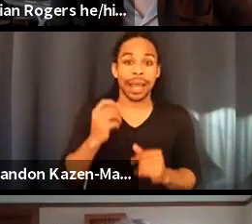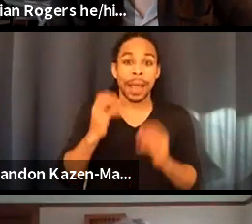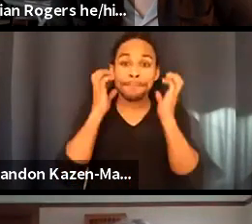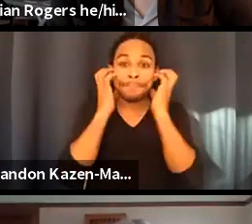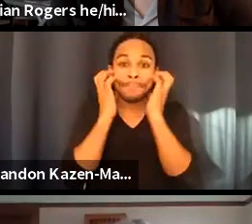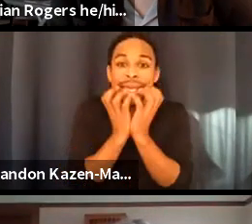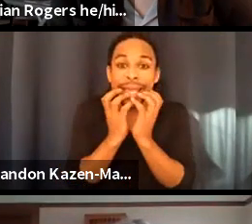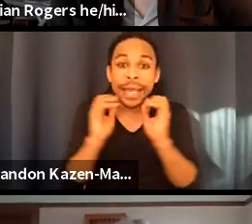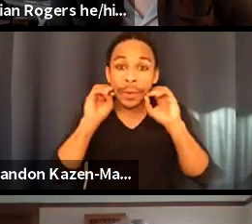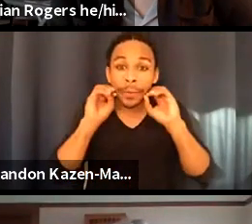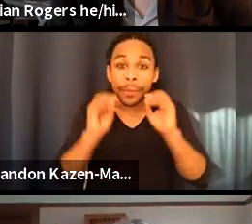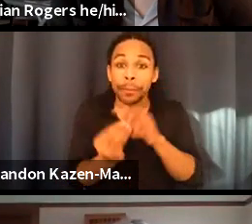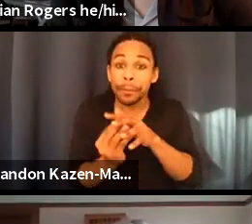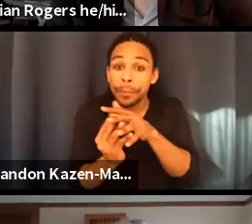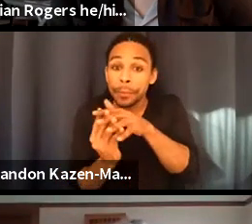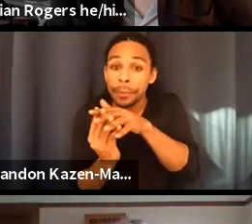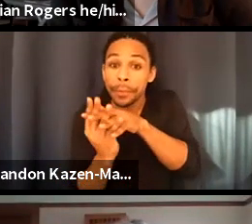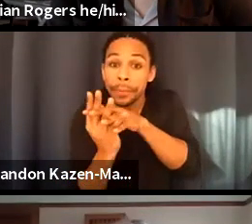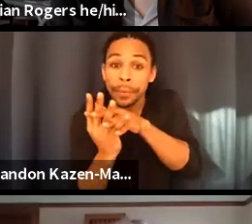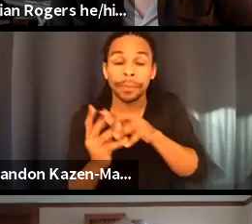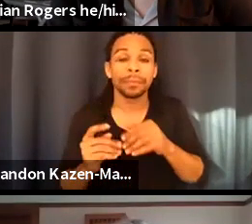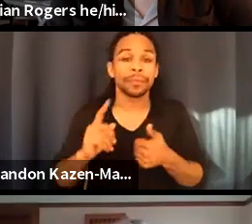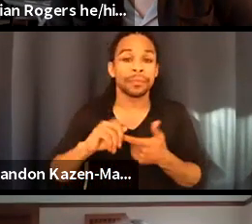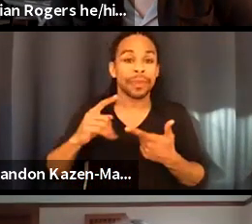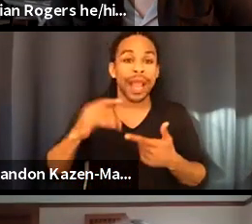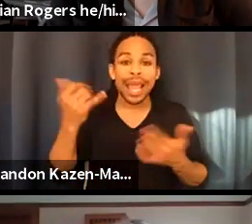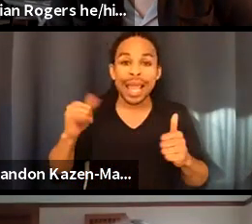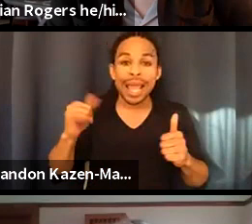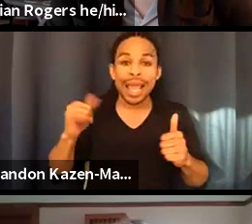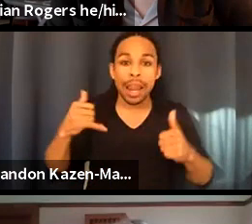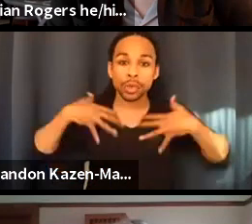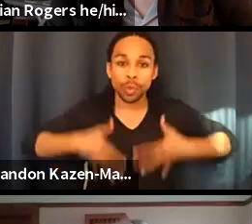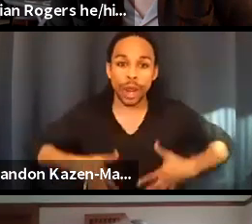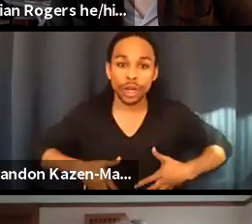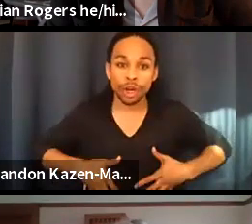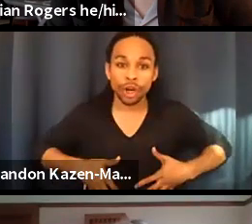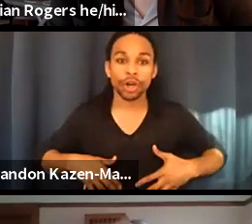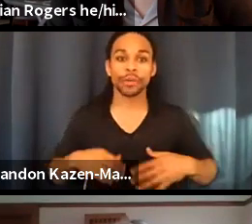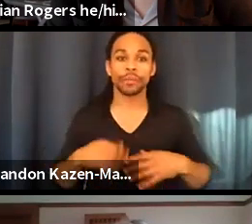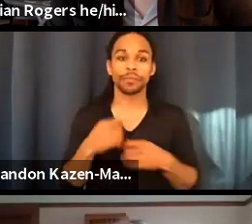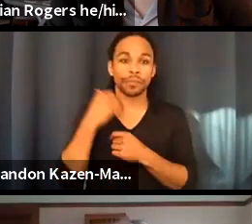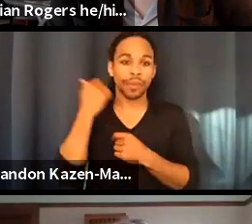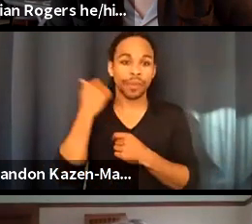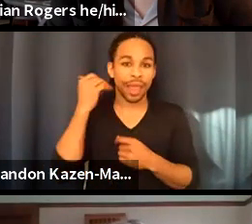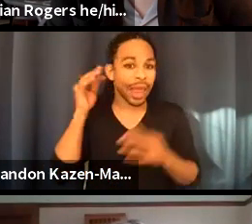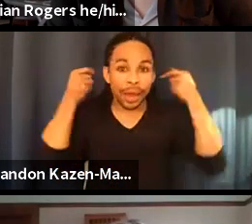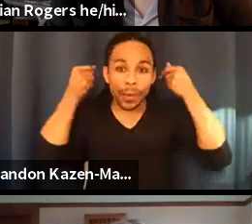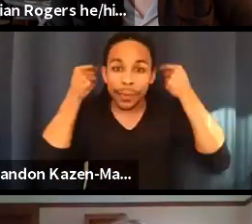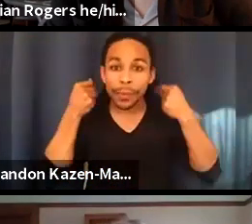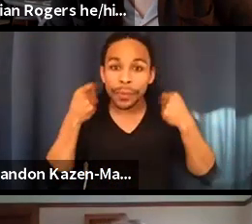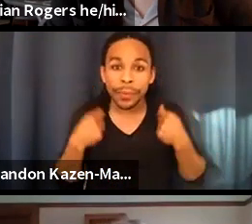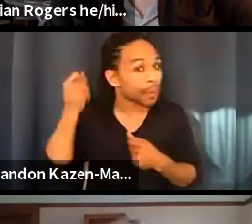yellow sweater and have shoulder length kinky twists tied back with a colorful patterned headband.